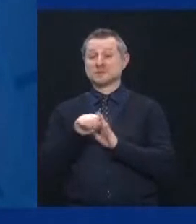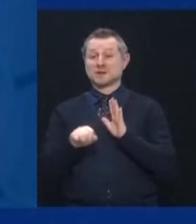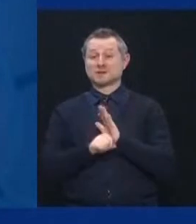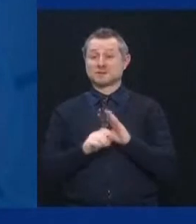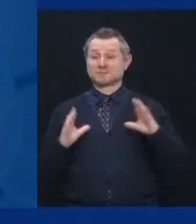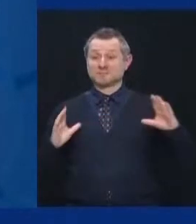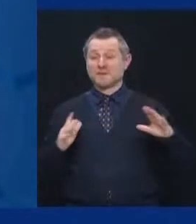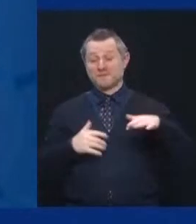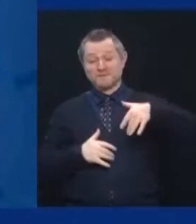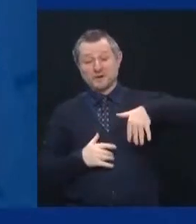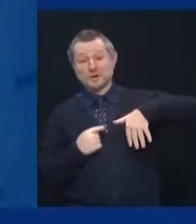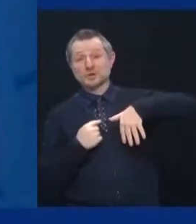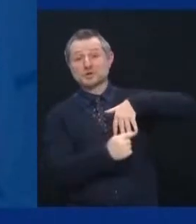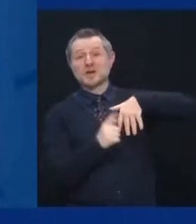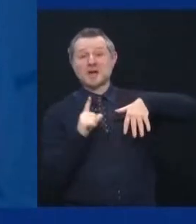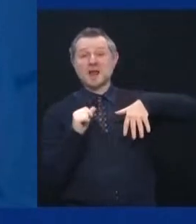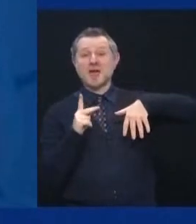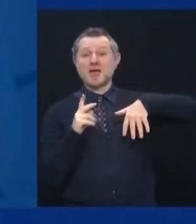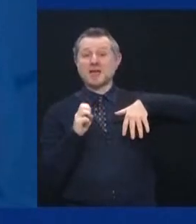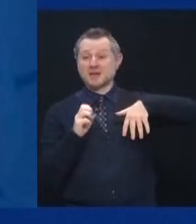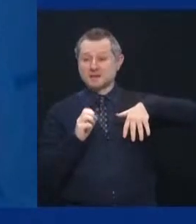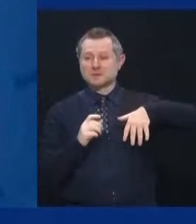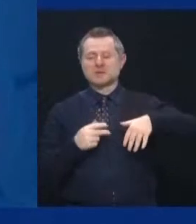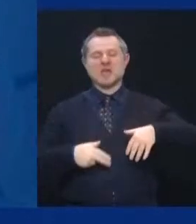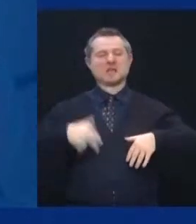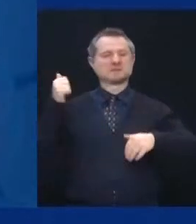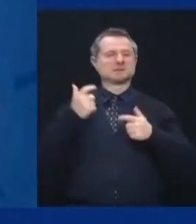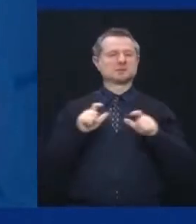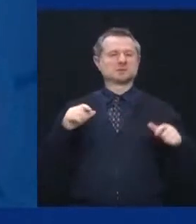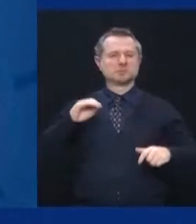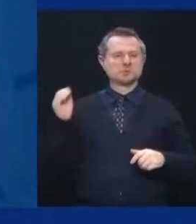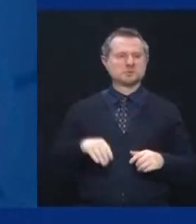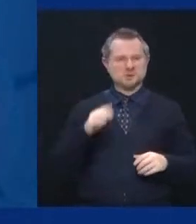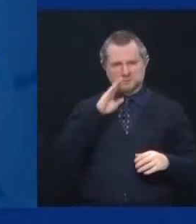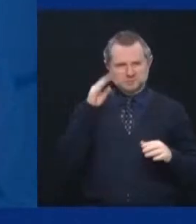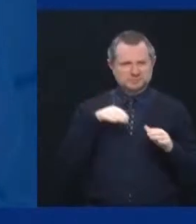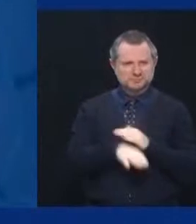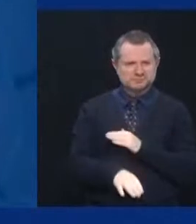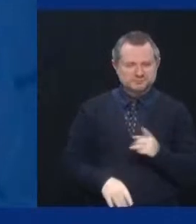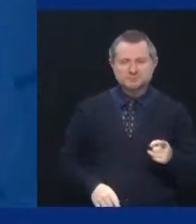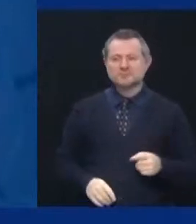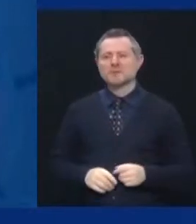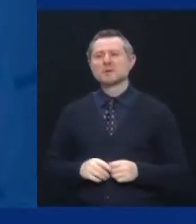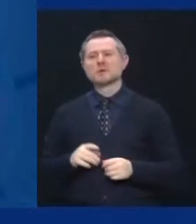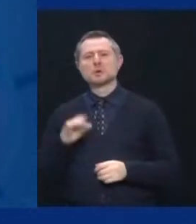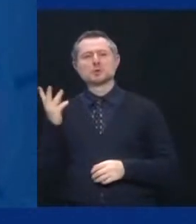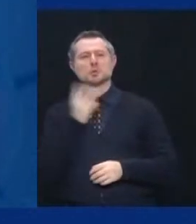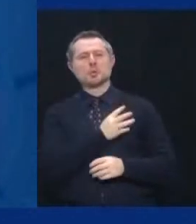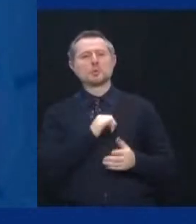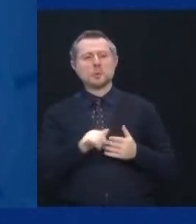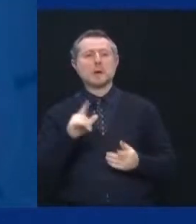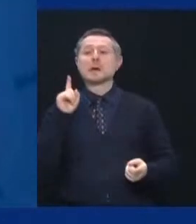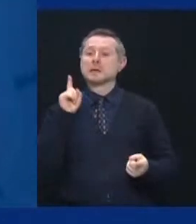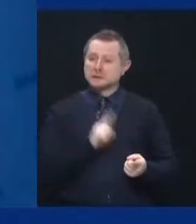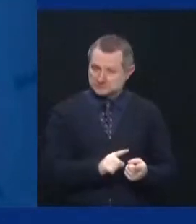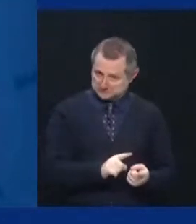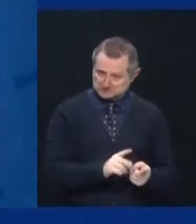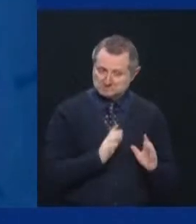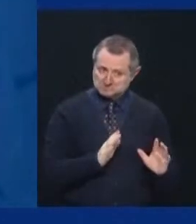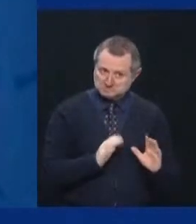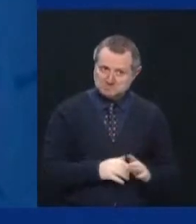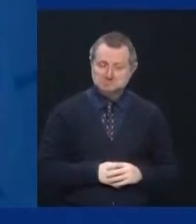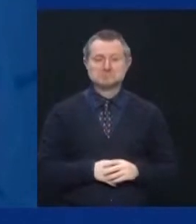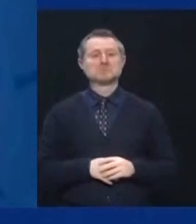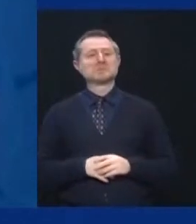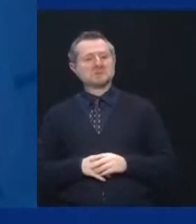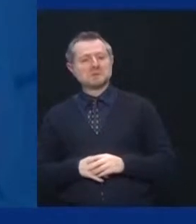Lakes has the highest percentage of people hospitalized. You see Western New York is down. We're watching